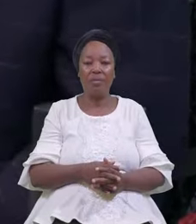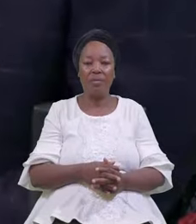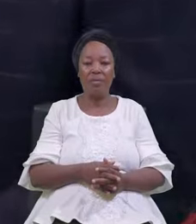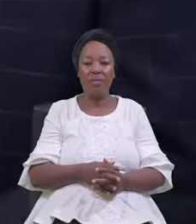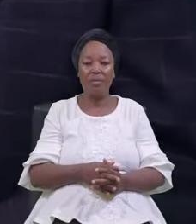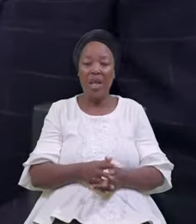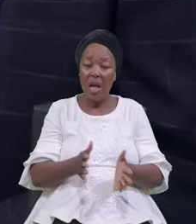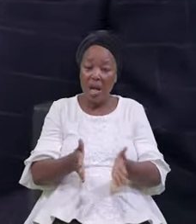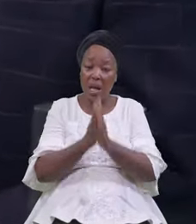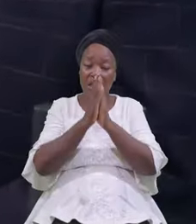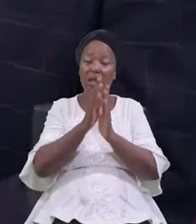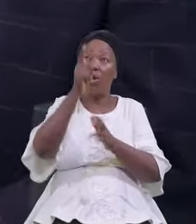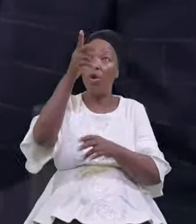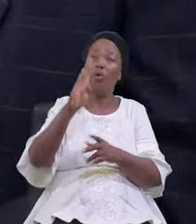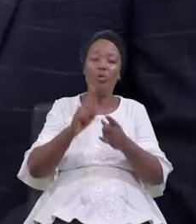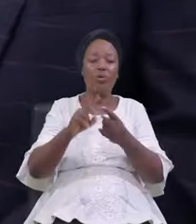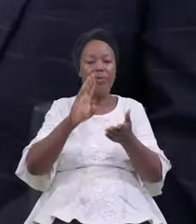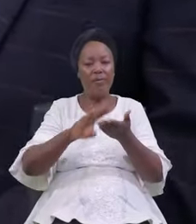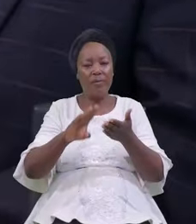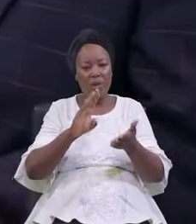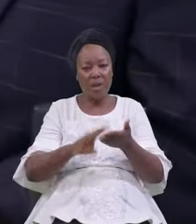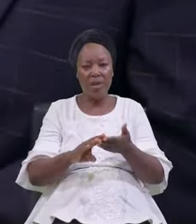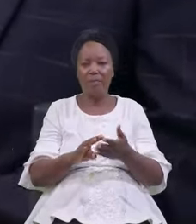Ask him to forgive.